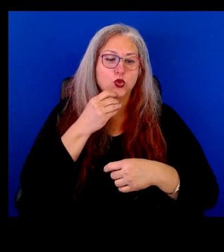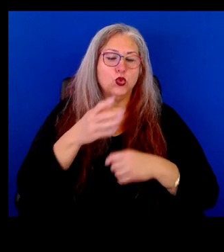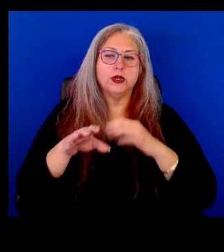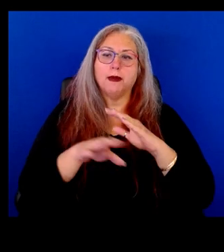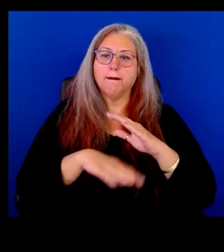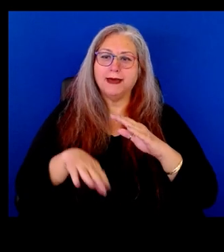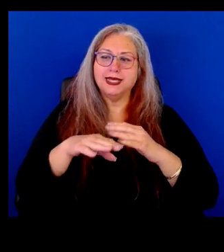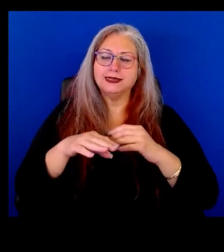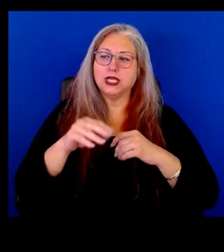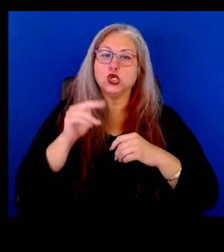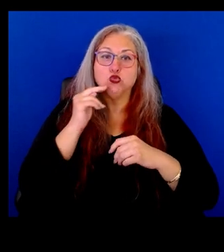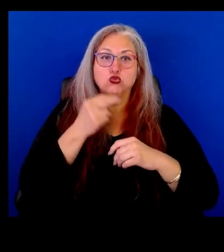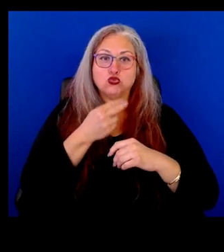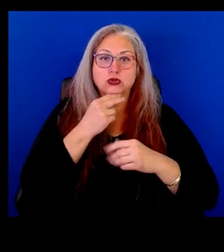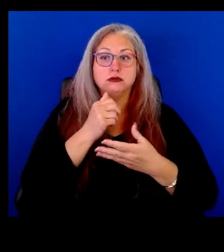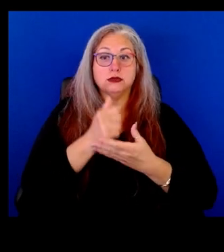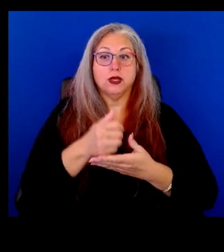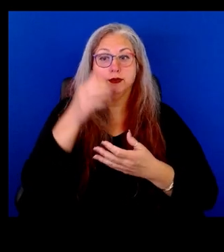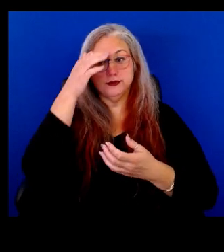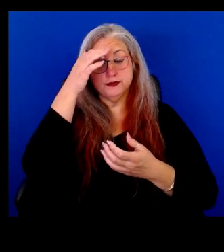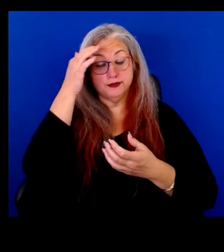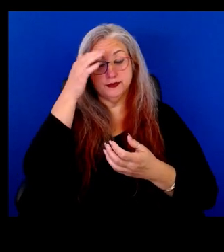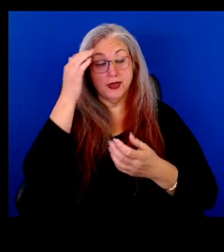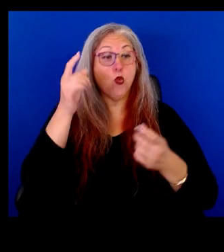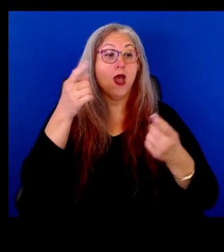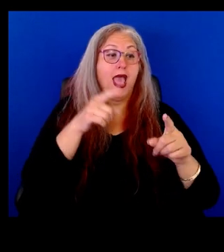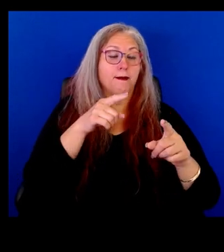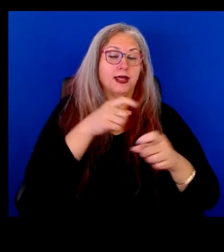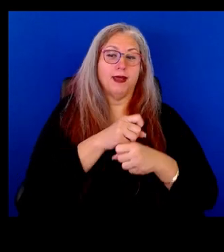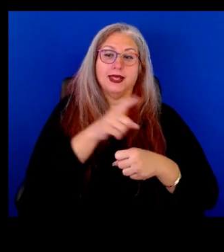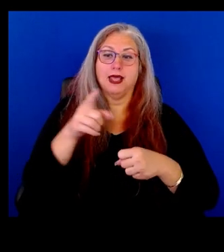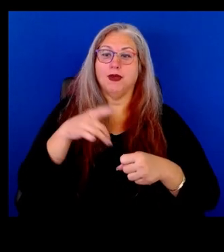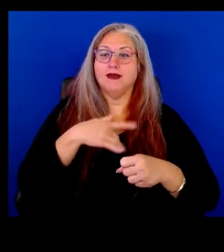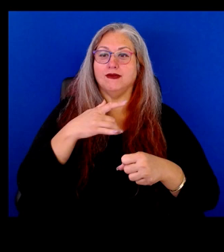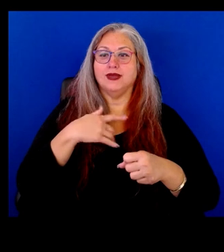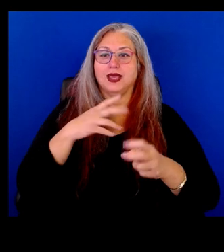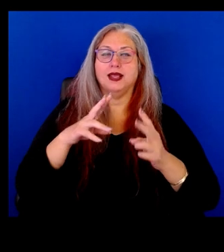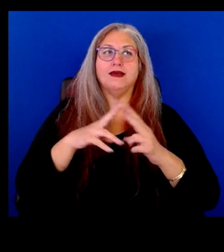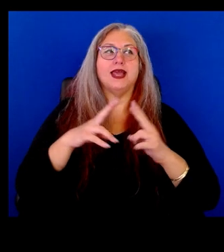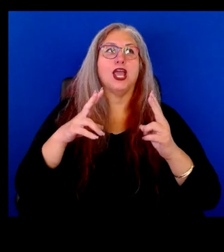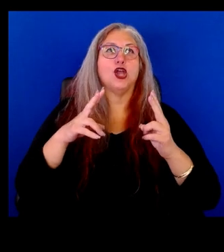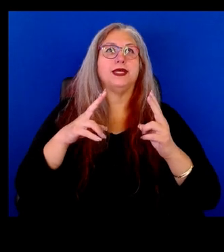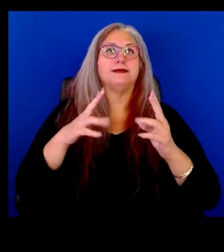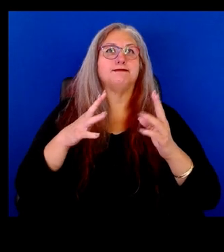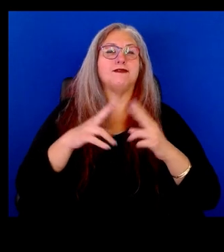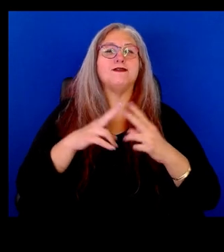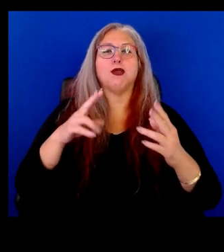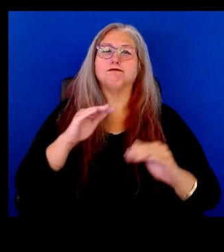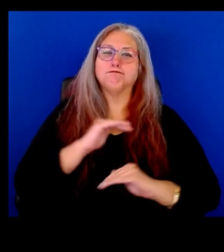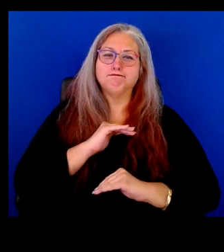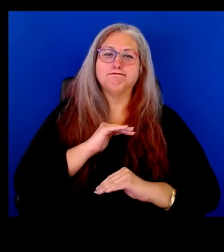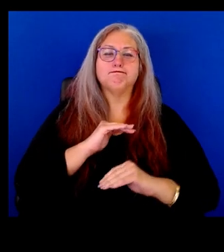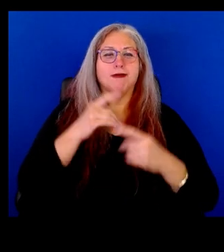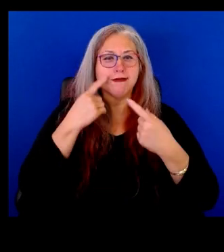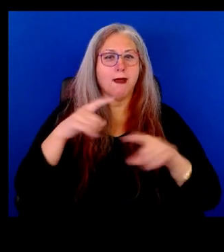the basic nutritious aid. It would happen, and it made them feel very, very fulfilled,